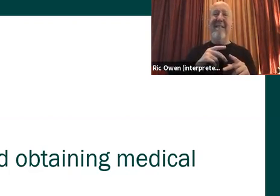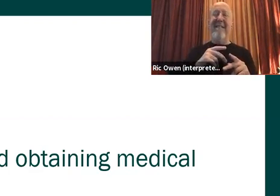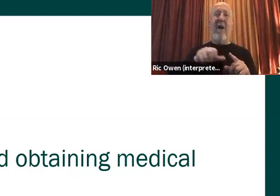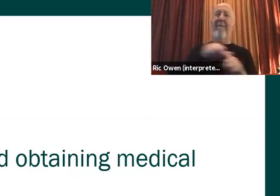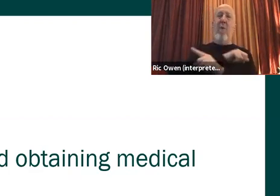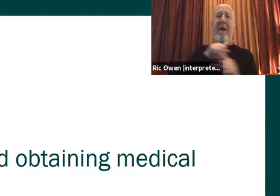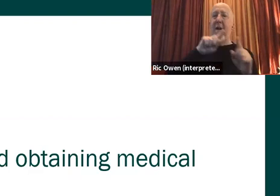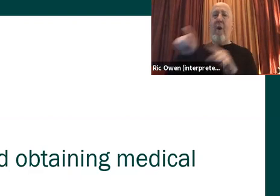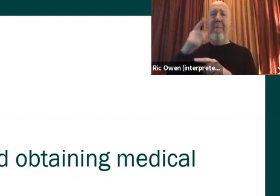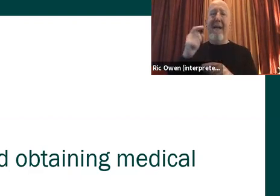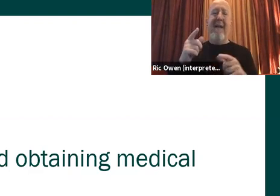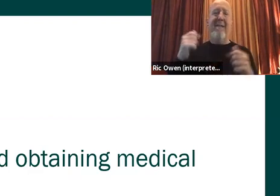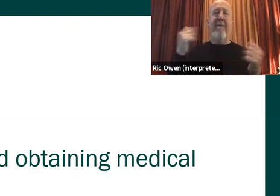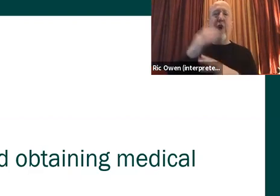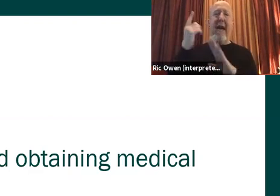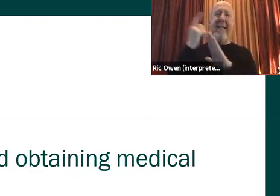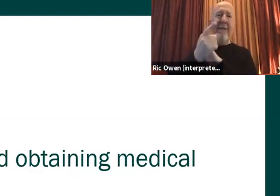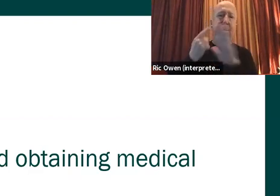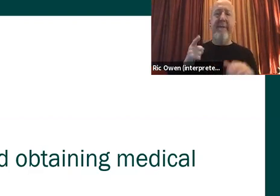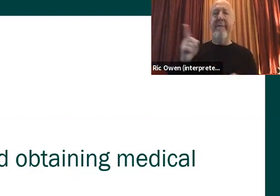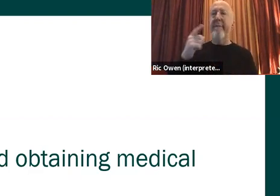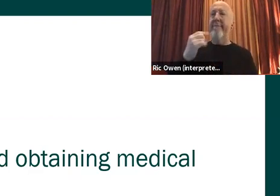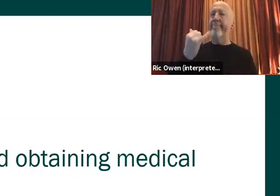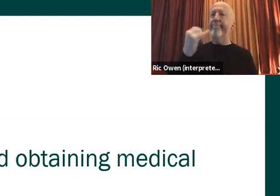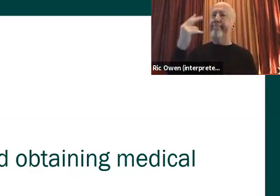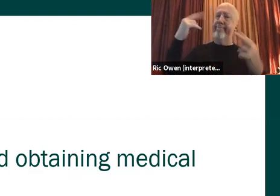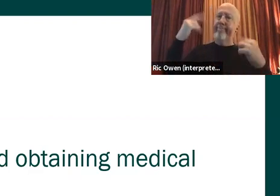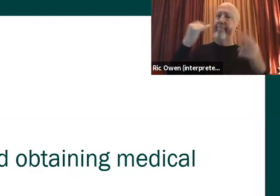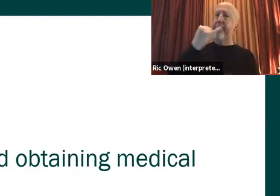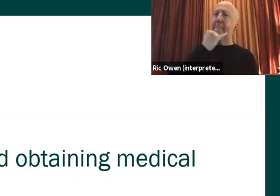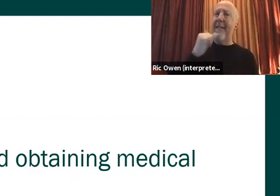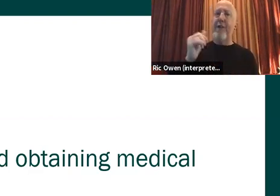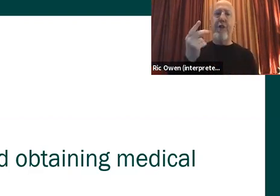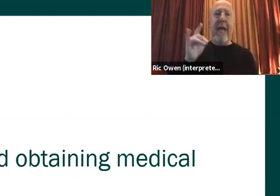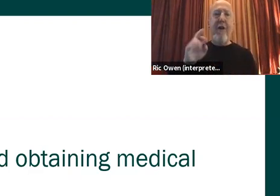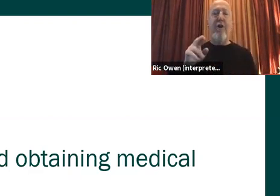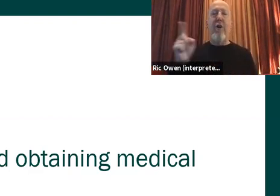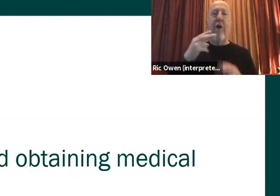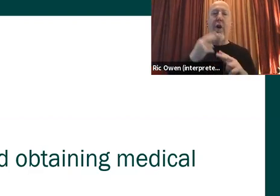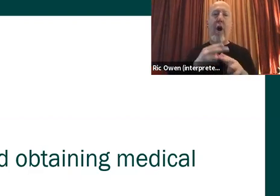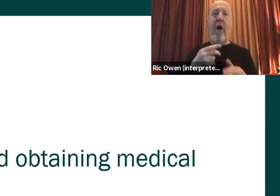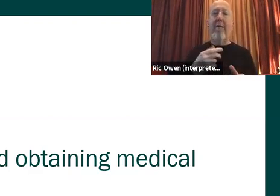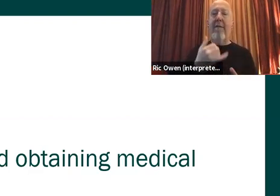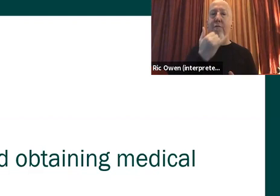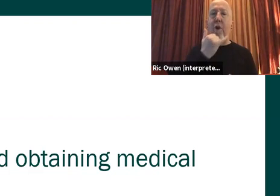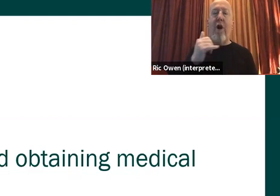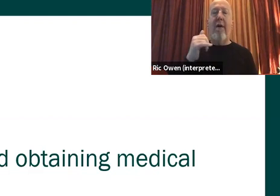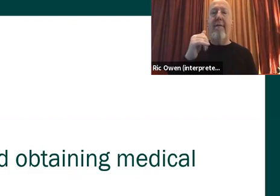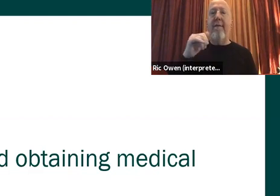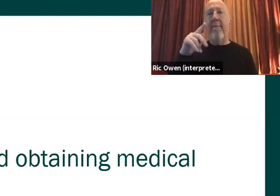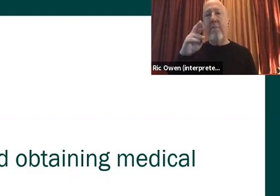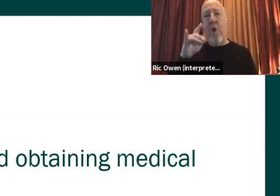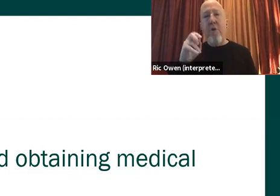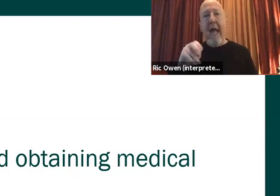discrimination, such as misgendering, which means a person being called the wrong name, the wrong gender, or the wrong